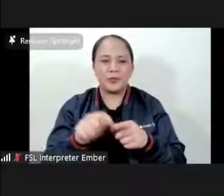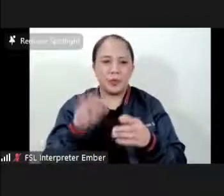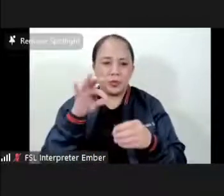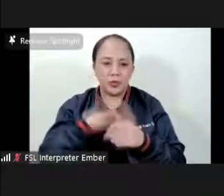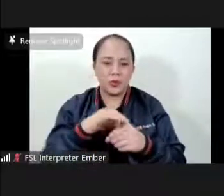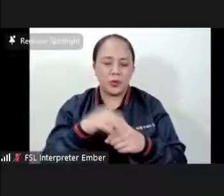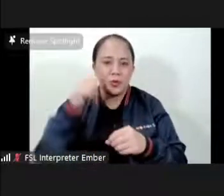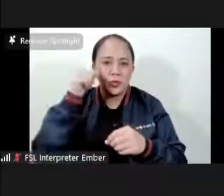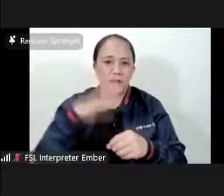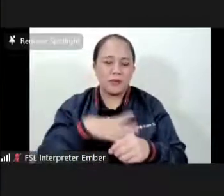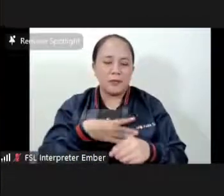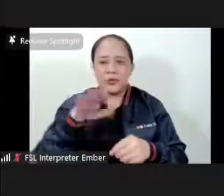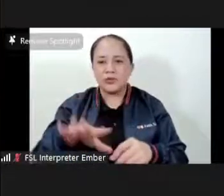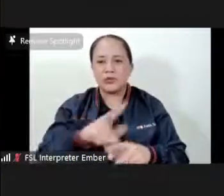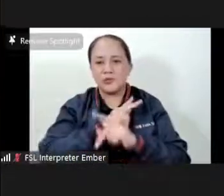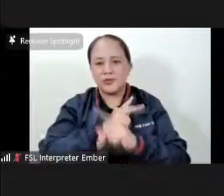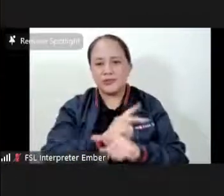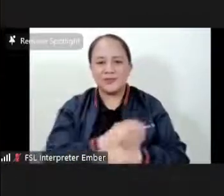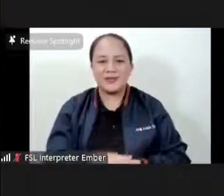women and child protection.